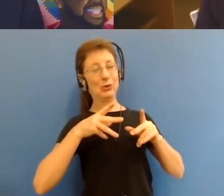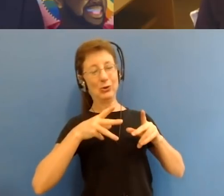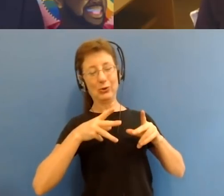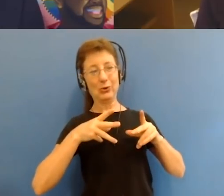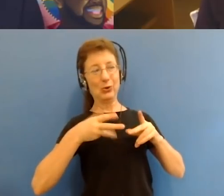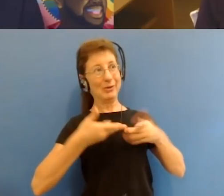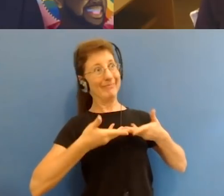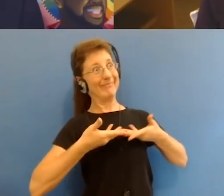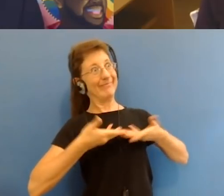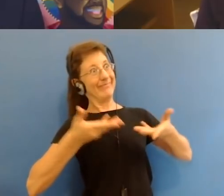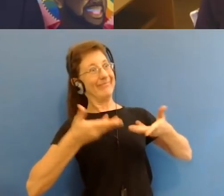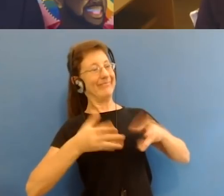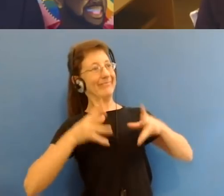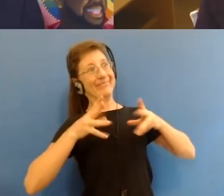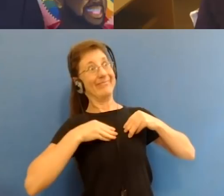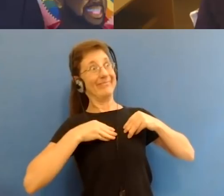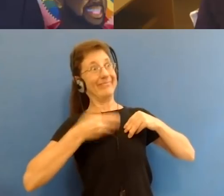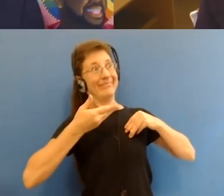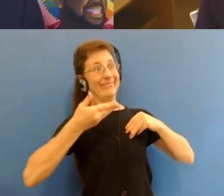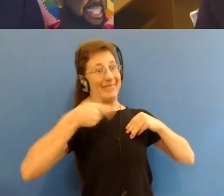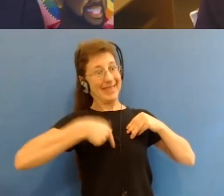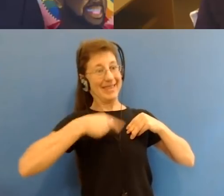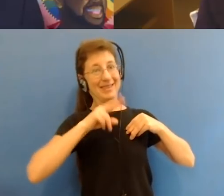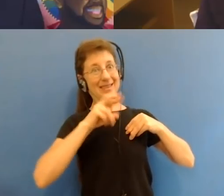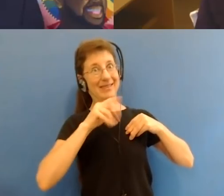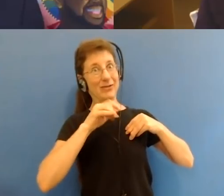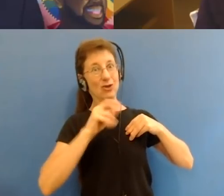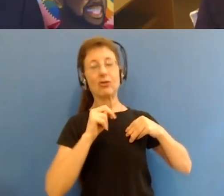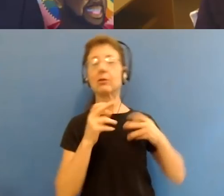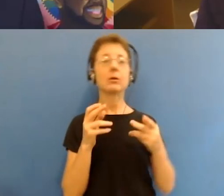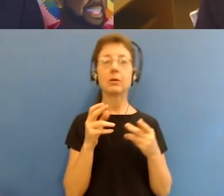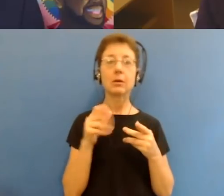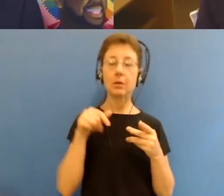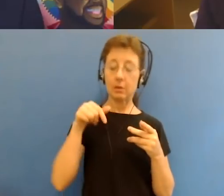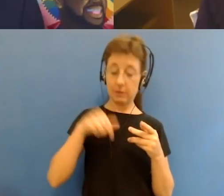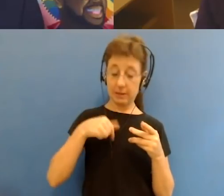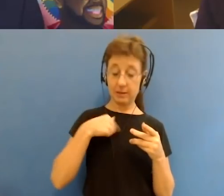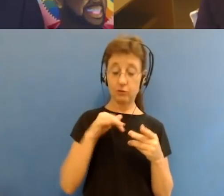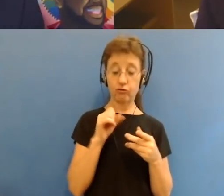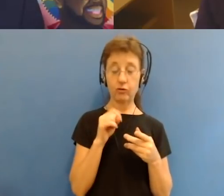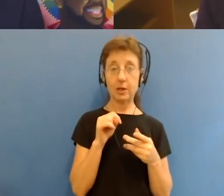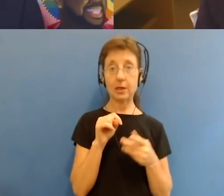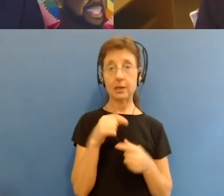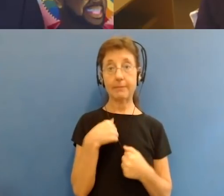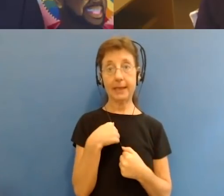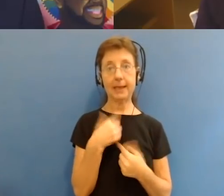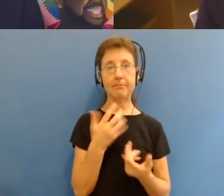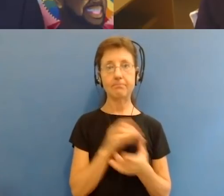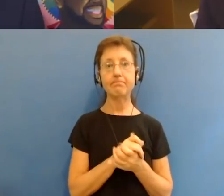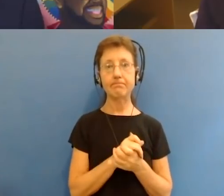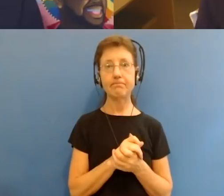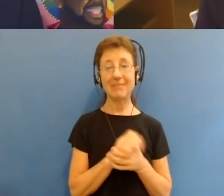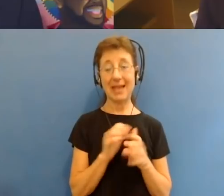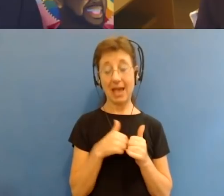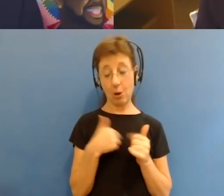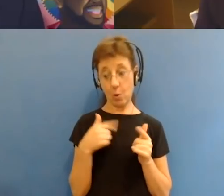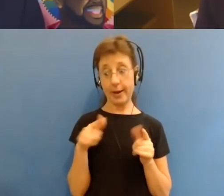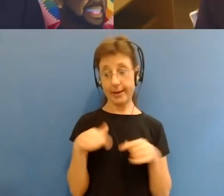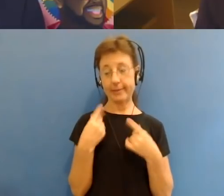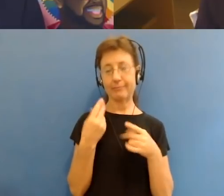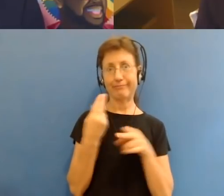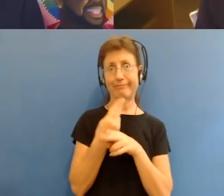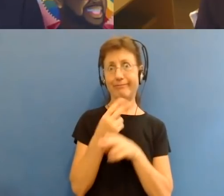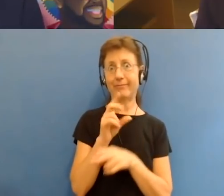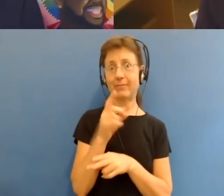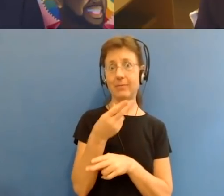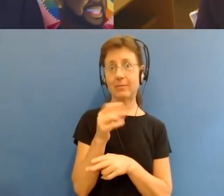is me and how I've had to consume the Dharma, you know, and in other ways and how the Dharma